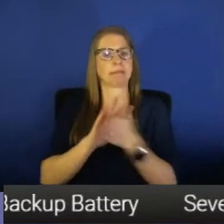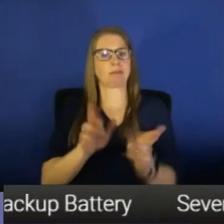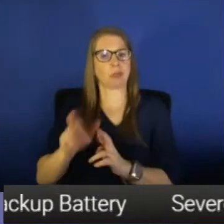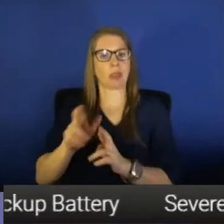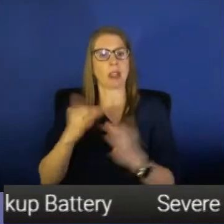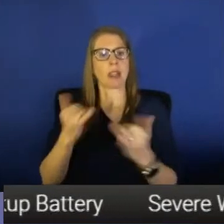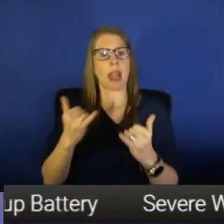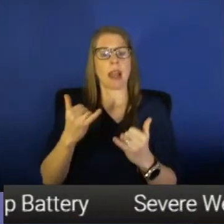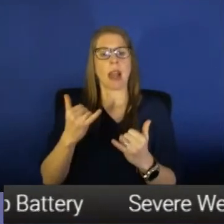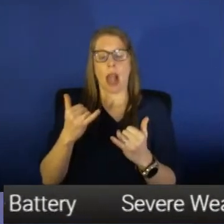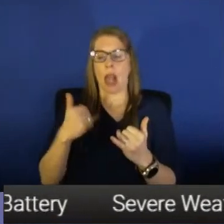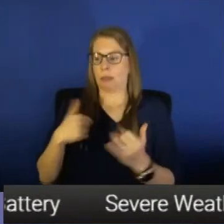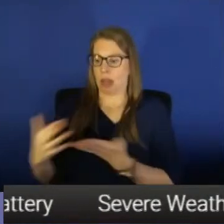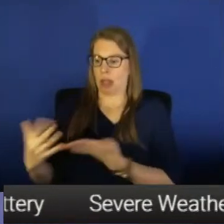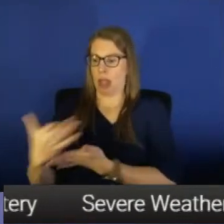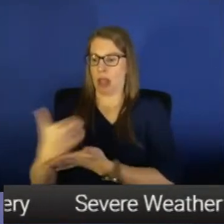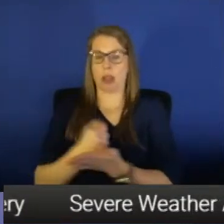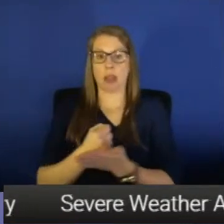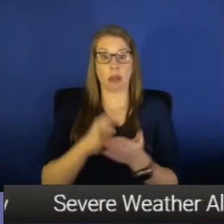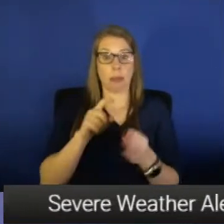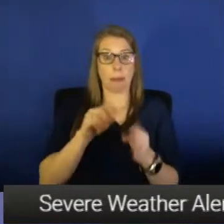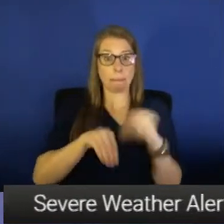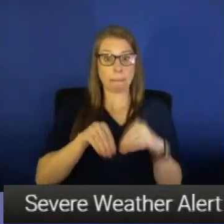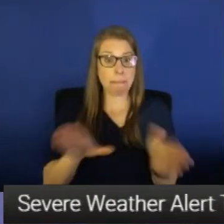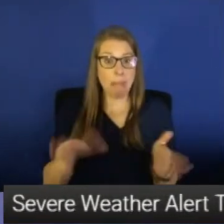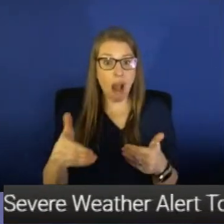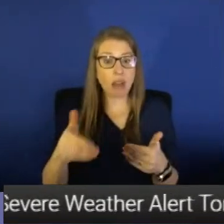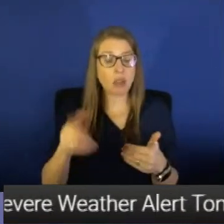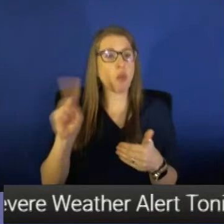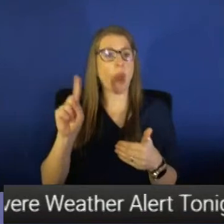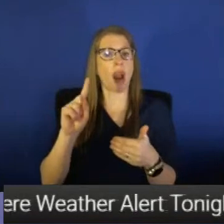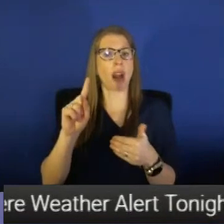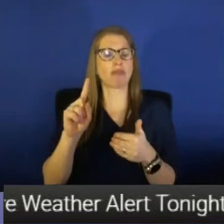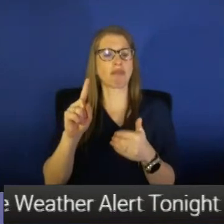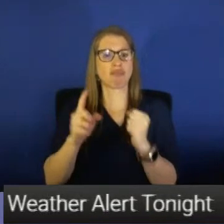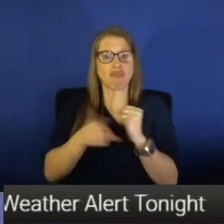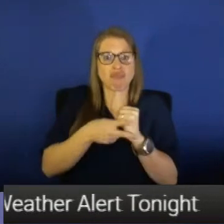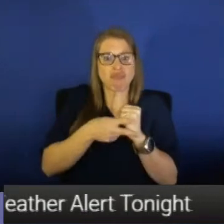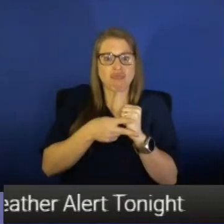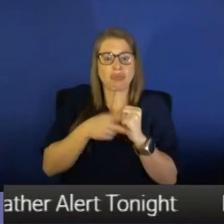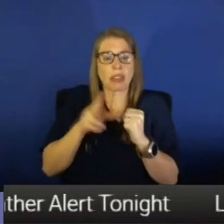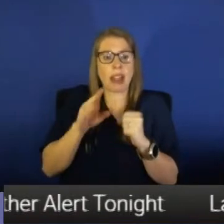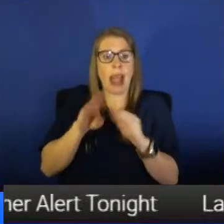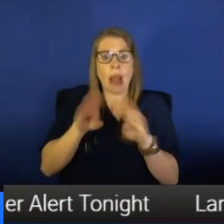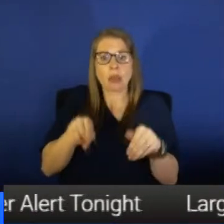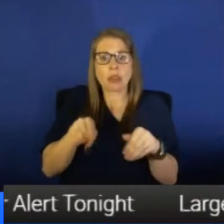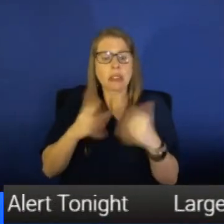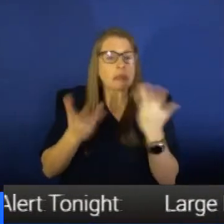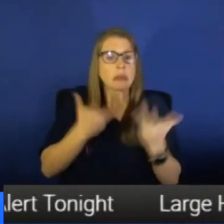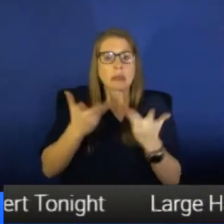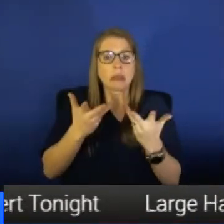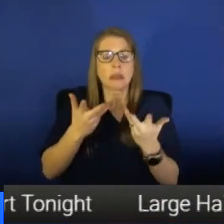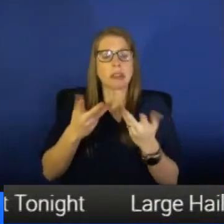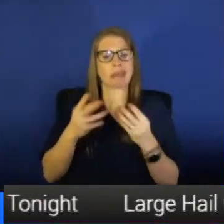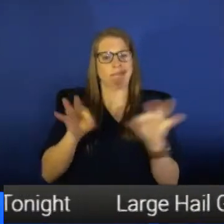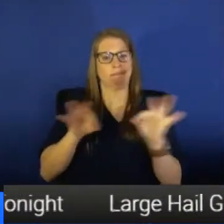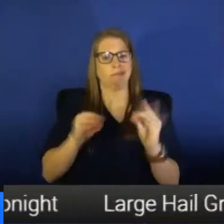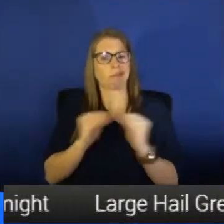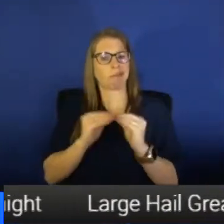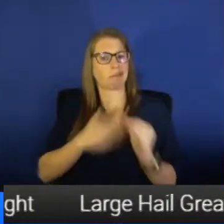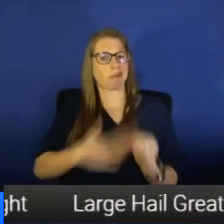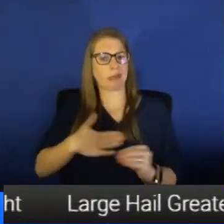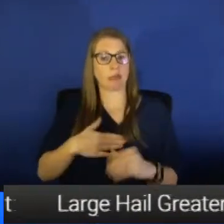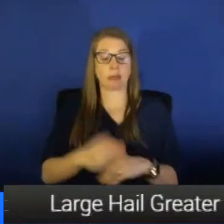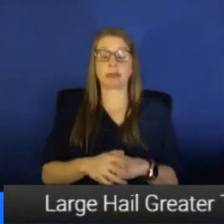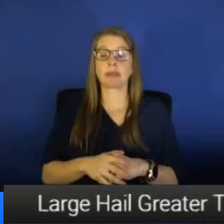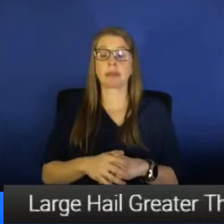my things? Should they keep it like in a box? Where should they keep it in their house so it has easy access? Tell us the scoop. Yeah, so one of the good things about Kansas City, we